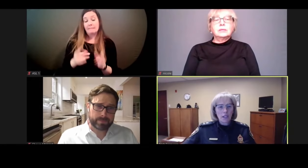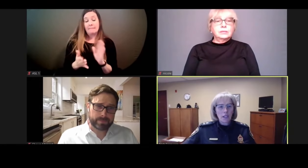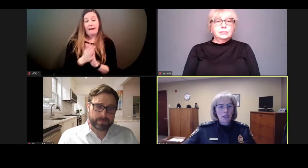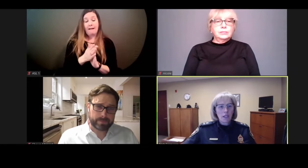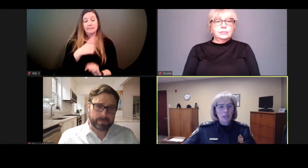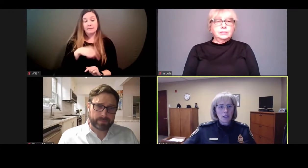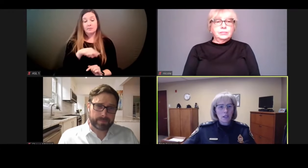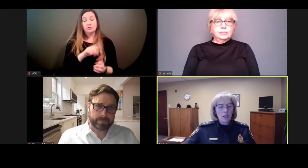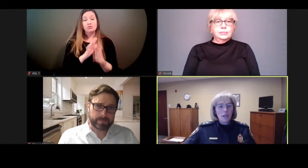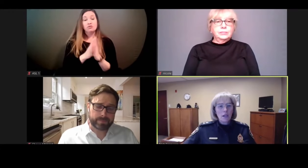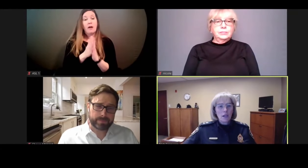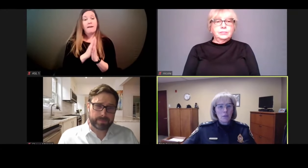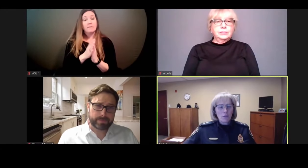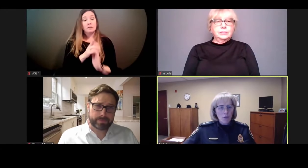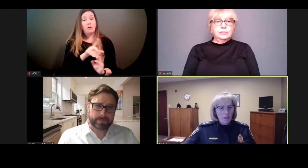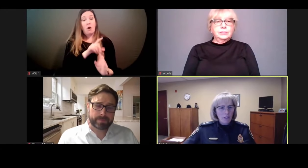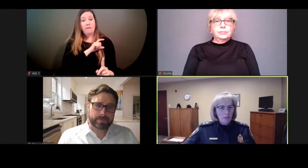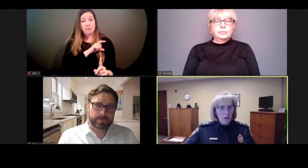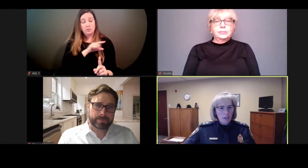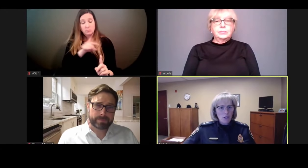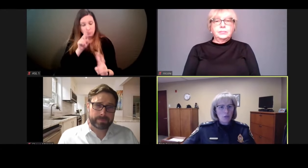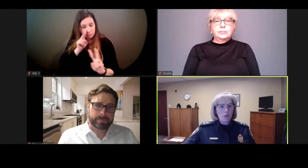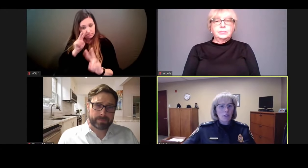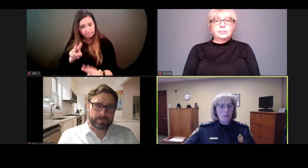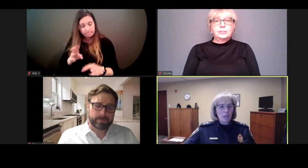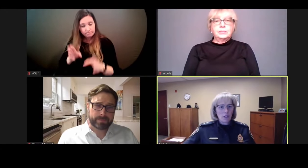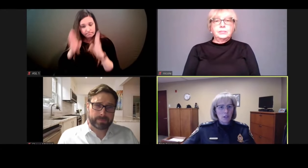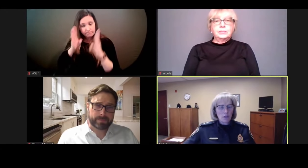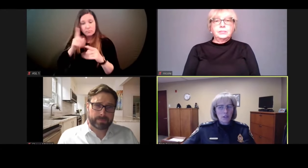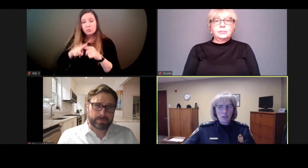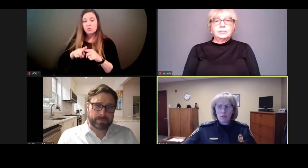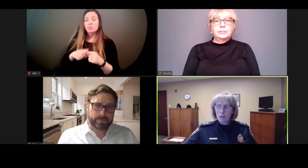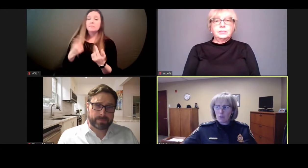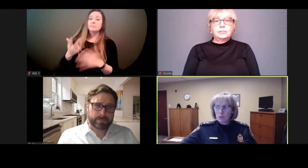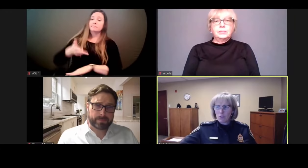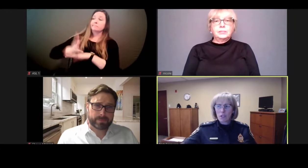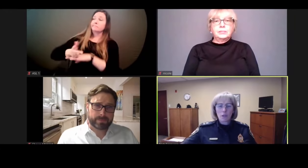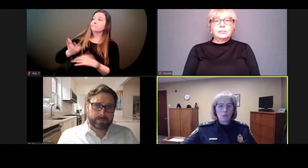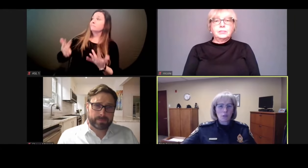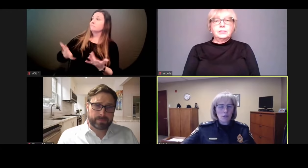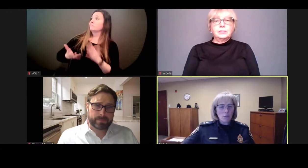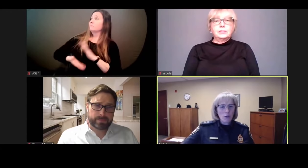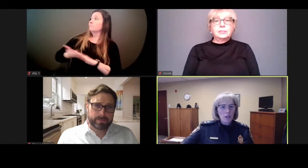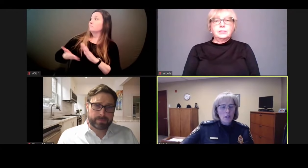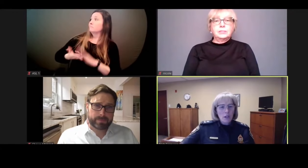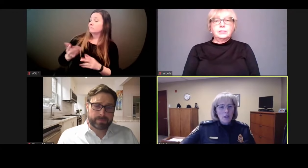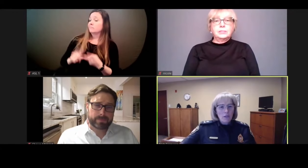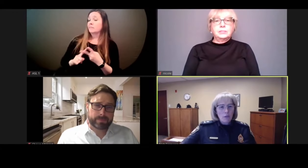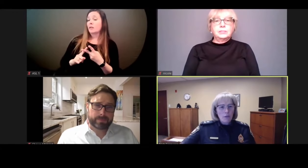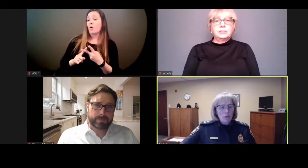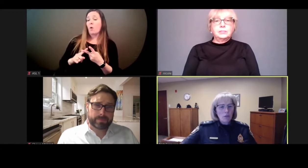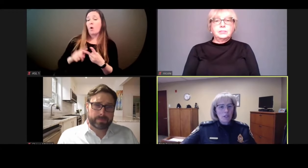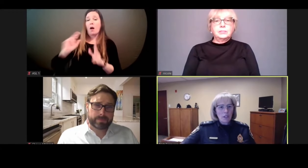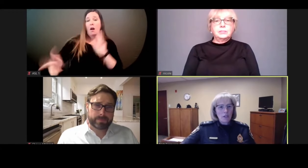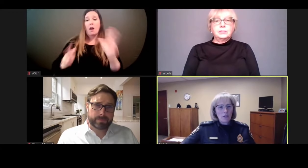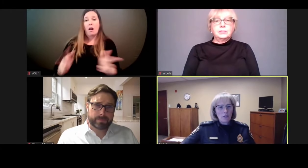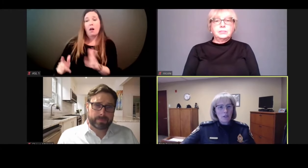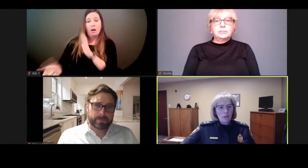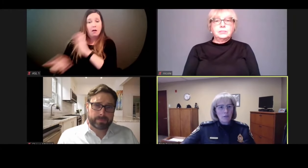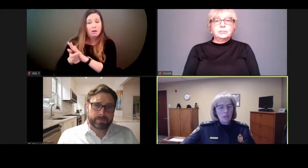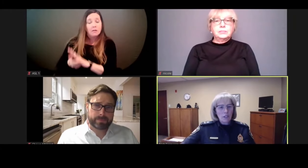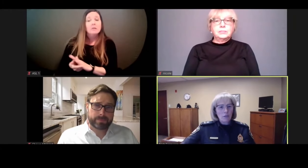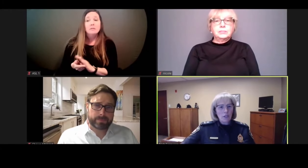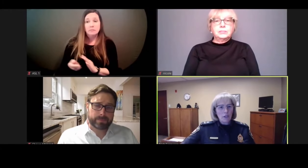the idling and the driving infractions, which we have seen an increase of. I was just getting numbers this morning from our folks, and